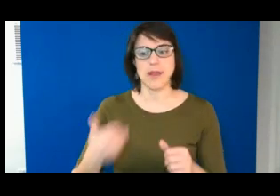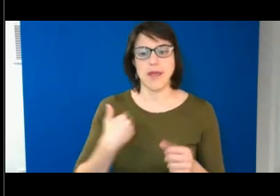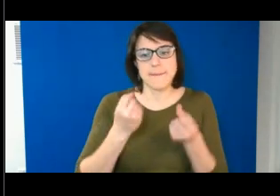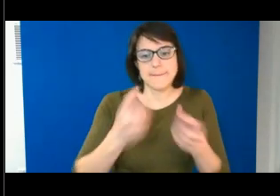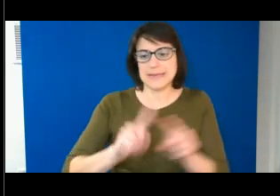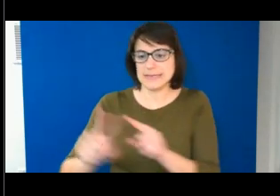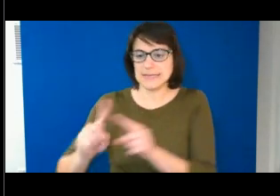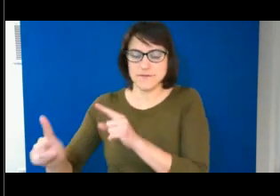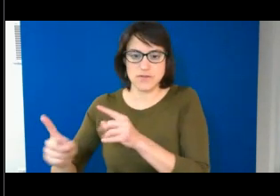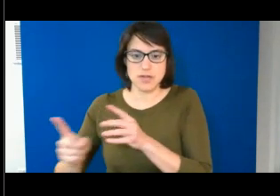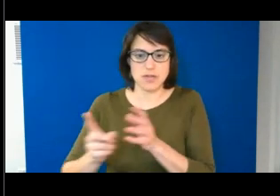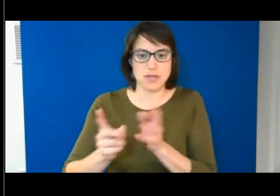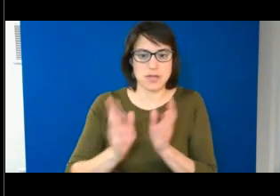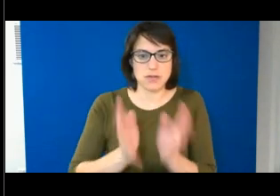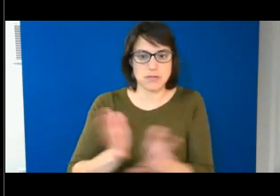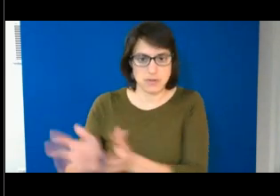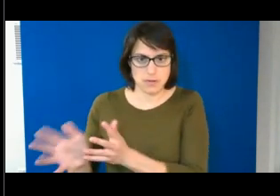than directive.